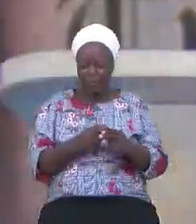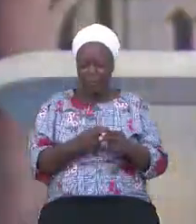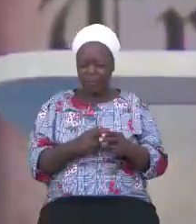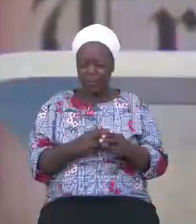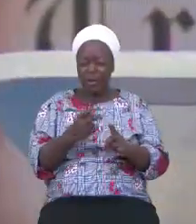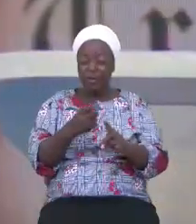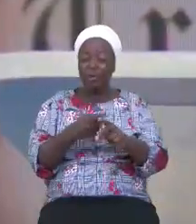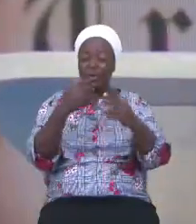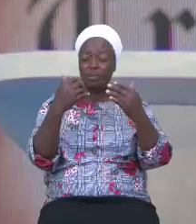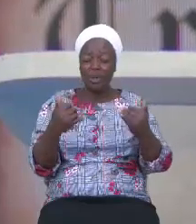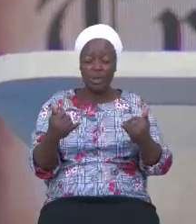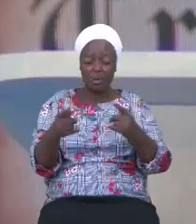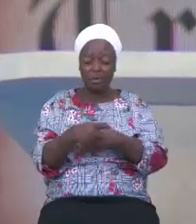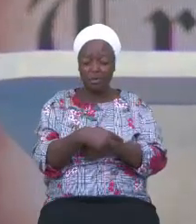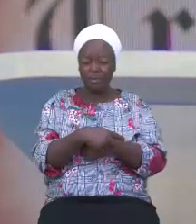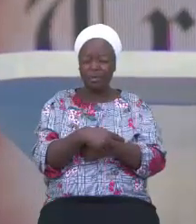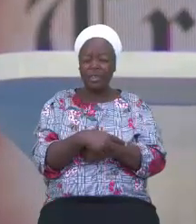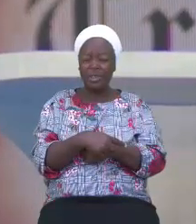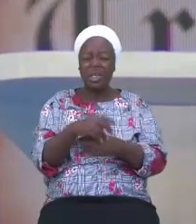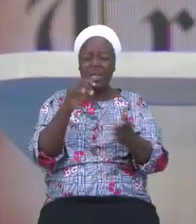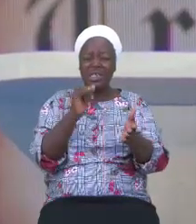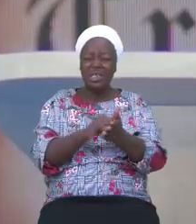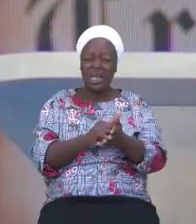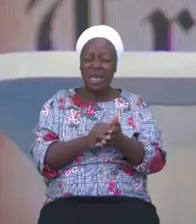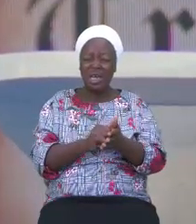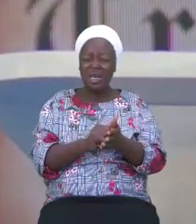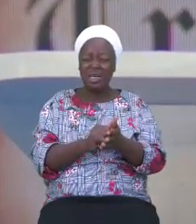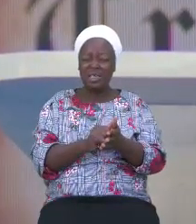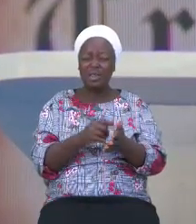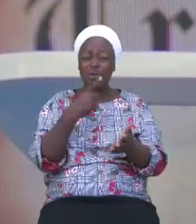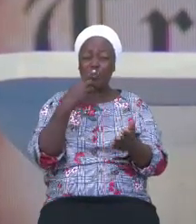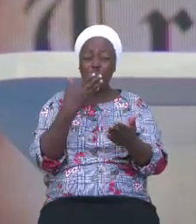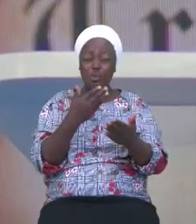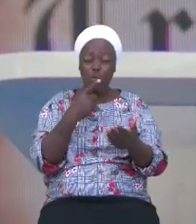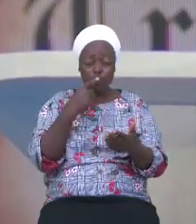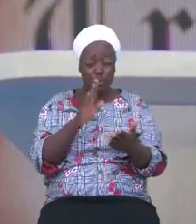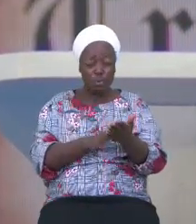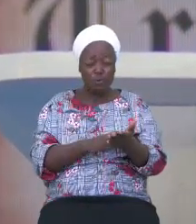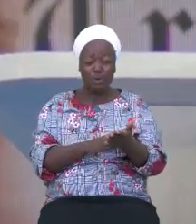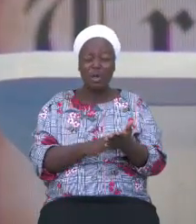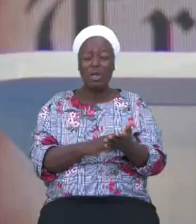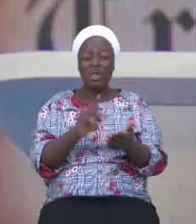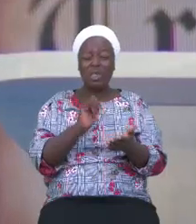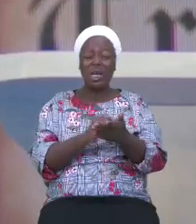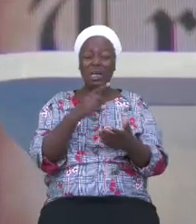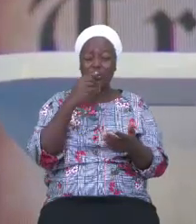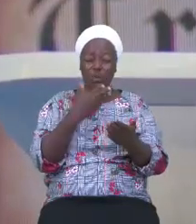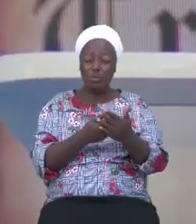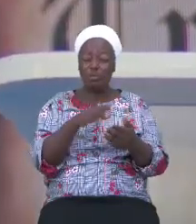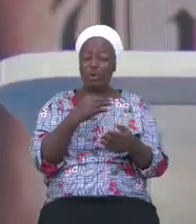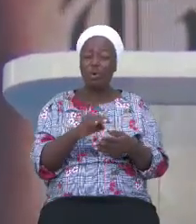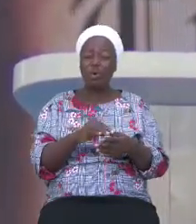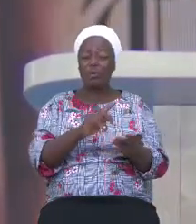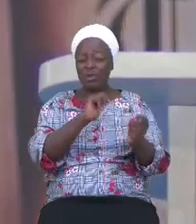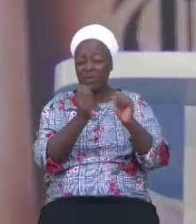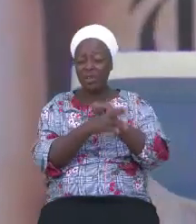From today, that evidence of transformation, that evidence of transfiguration